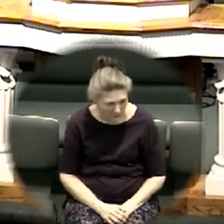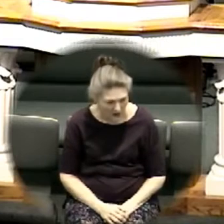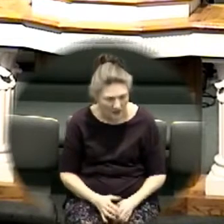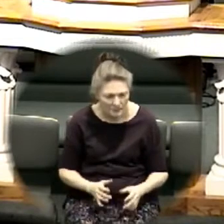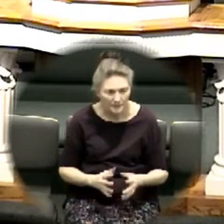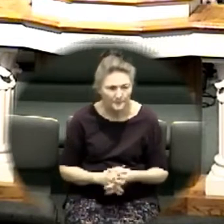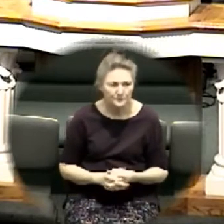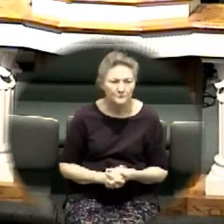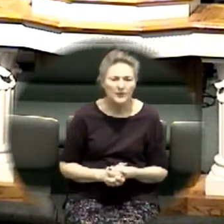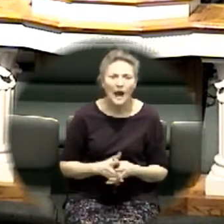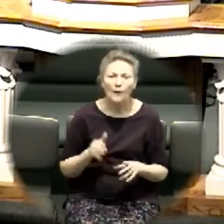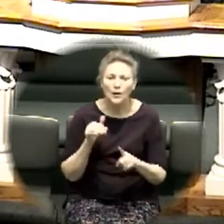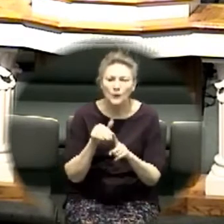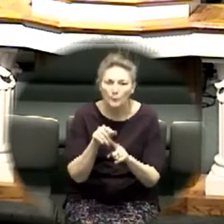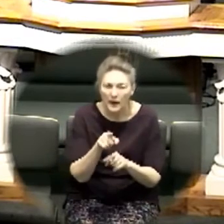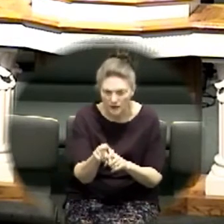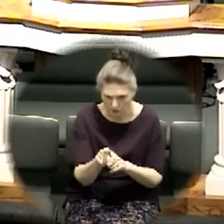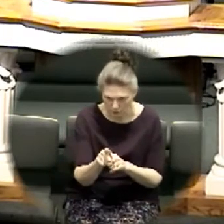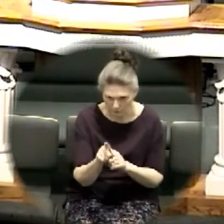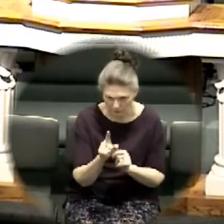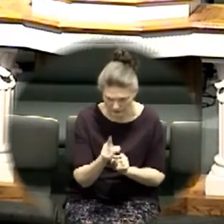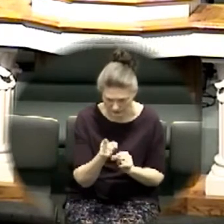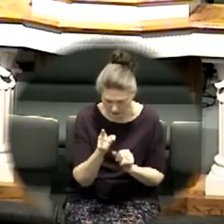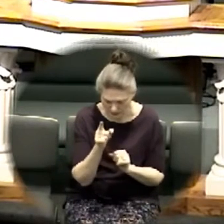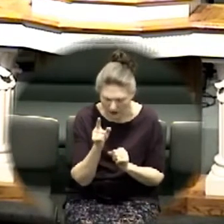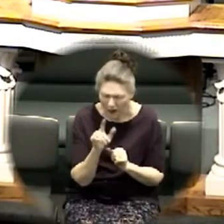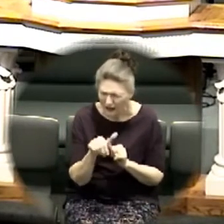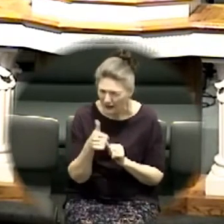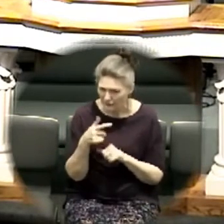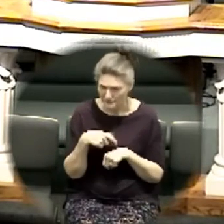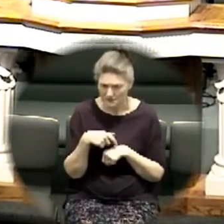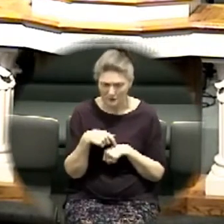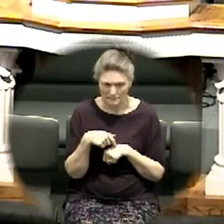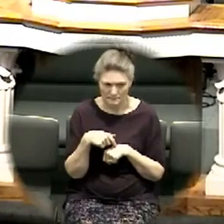now I want to remind you for a second that there was another time when